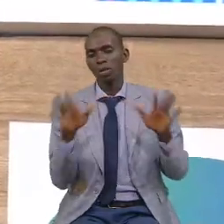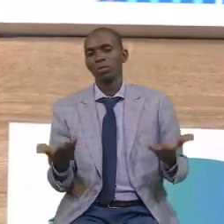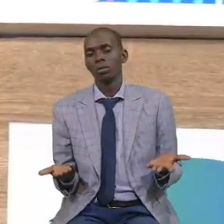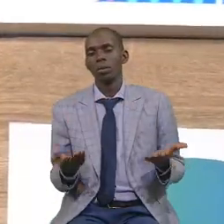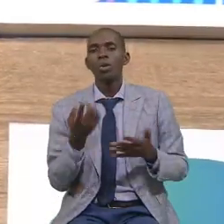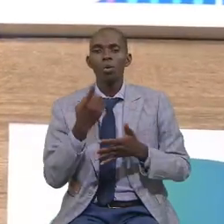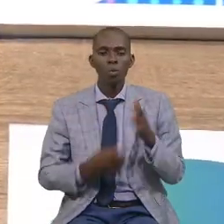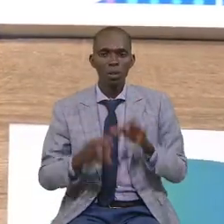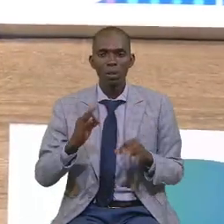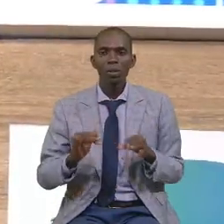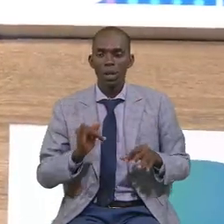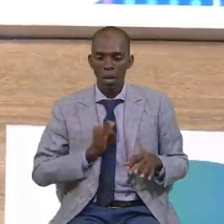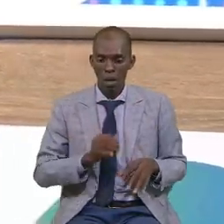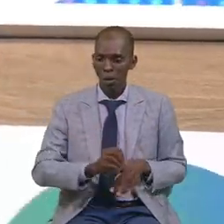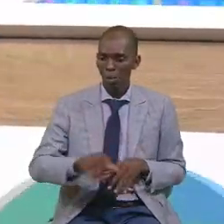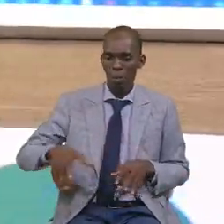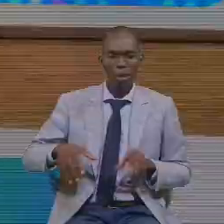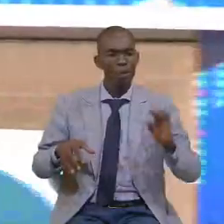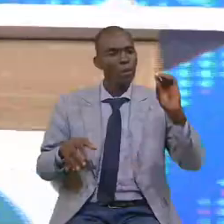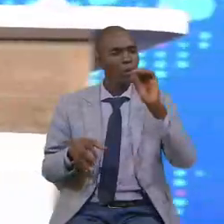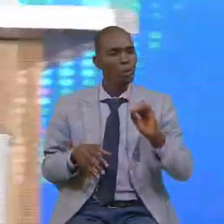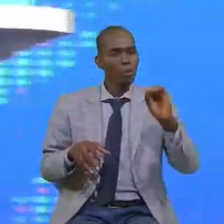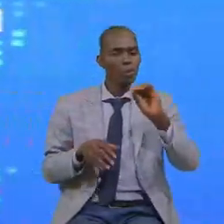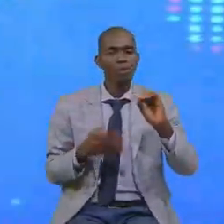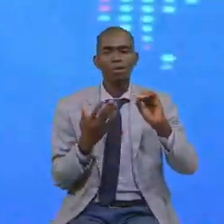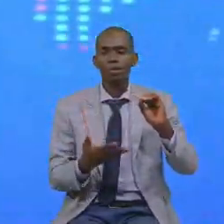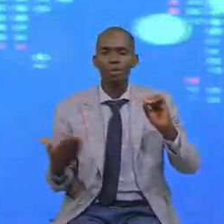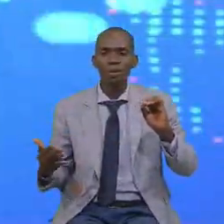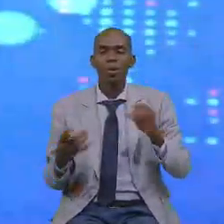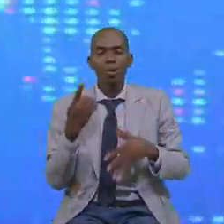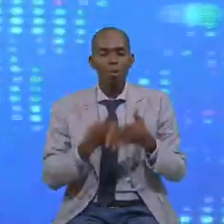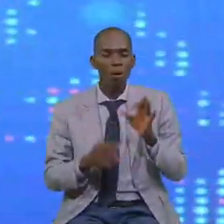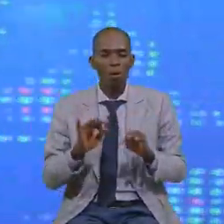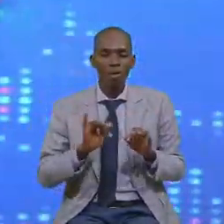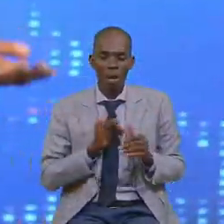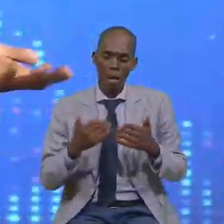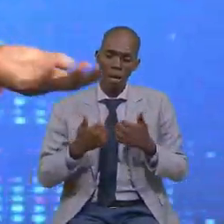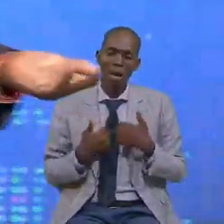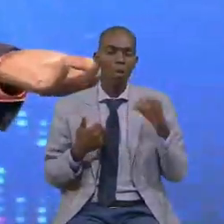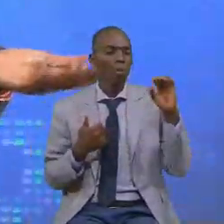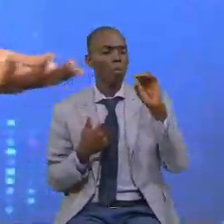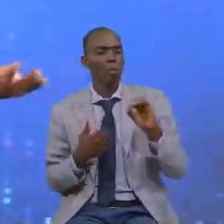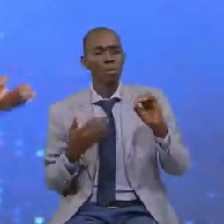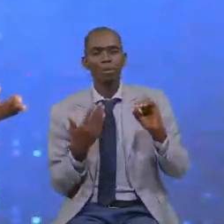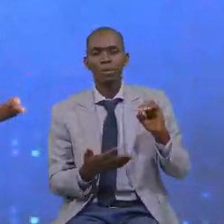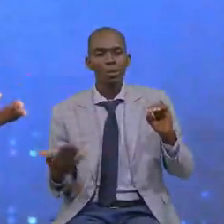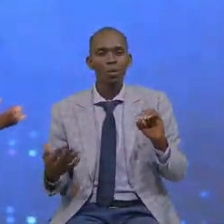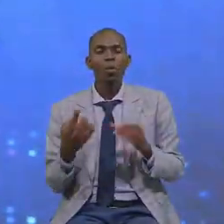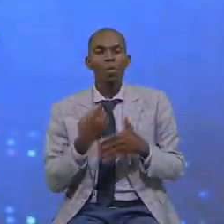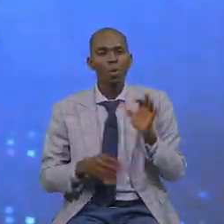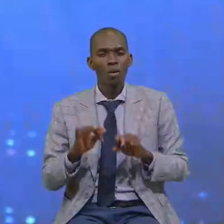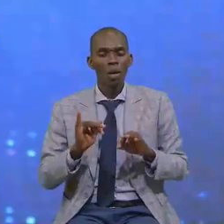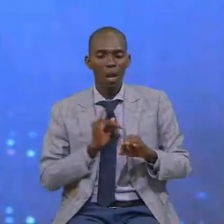plant zero? What if I add zero? What if I contribute